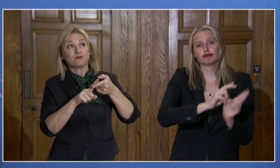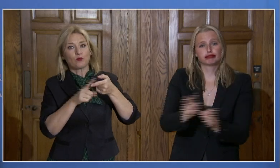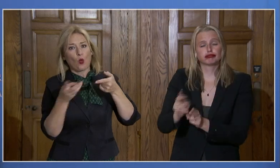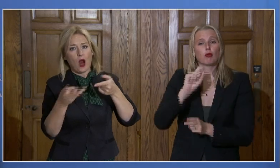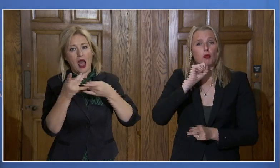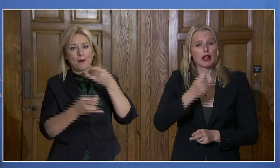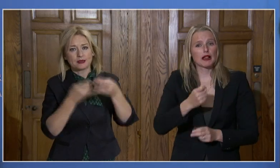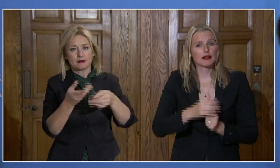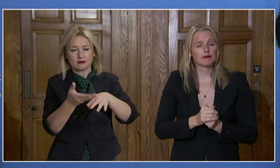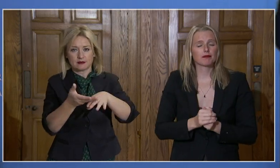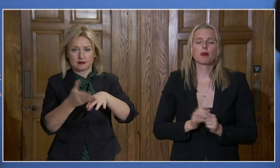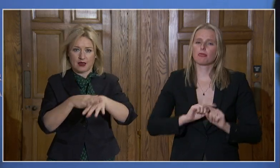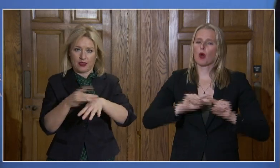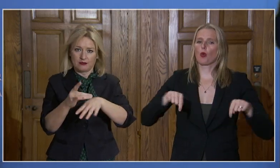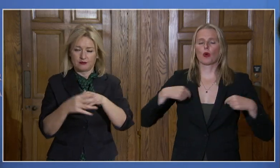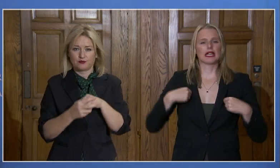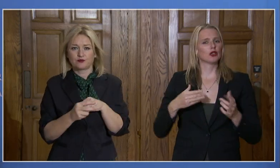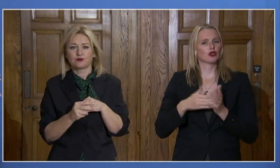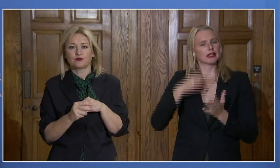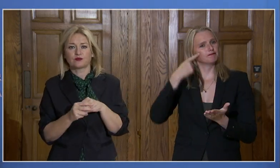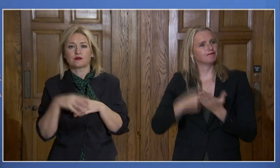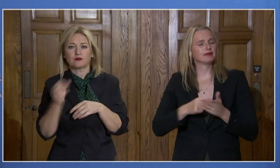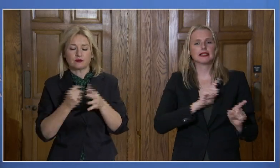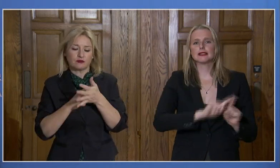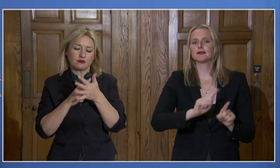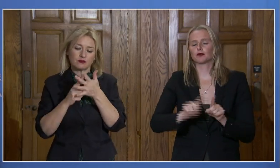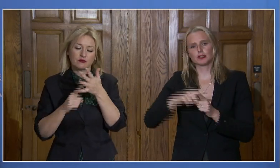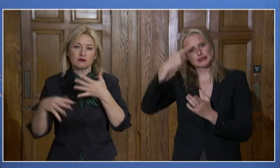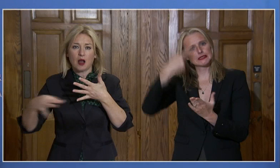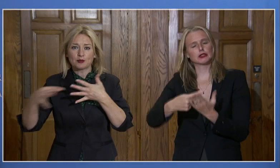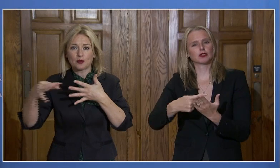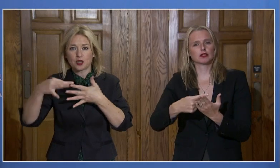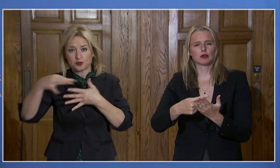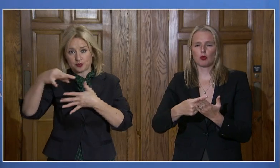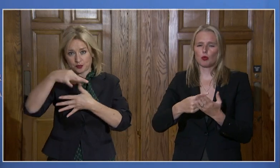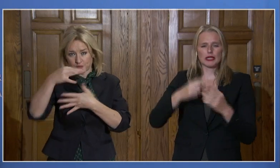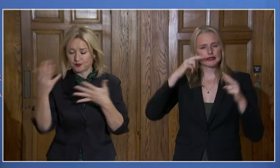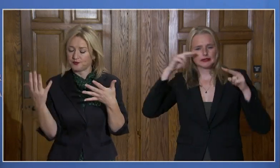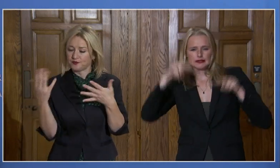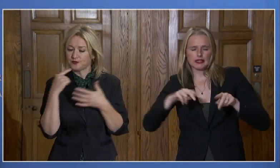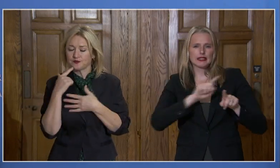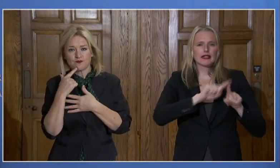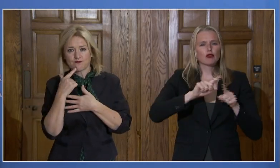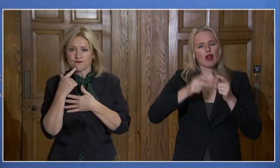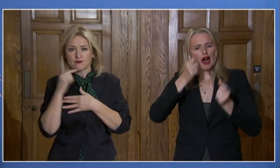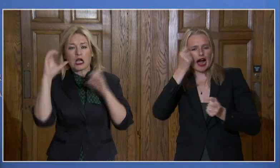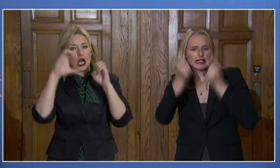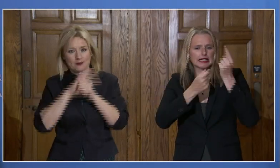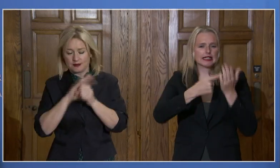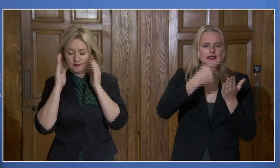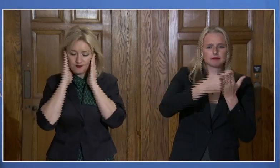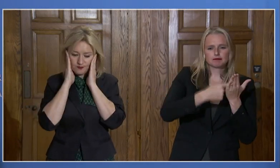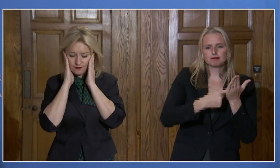So the executive has today considered a range of options. We have carefully considered a variety of actions to ensure that we take